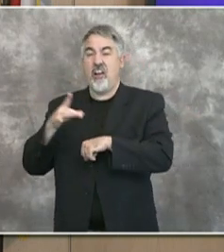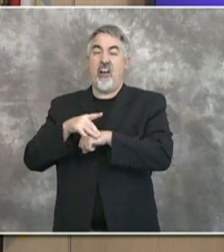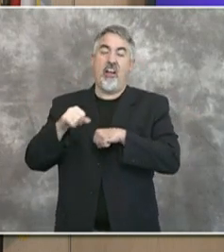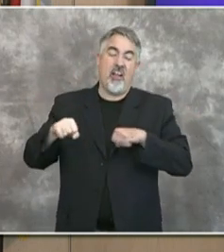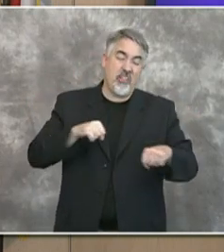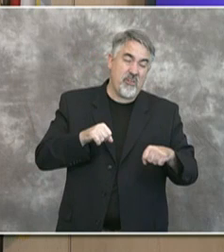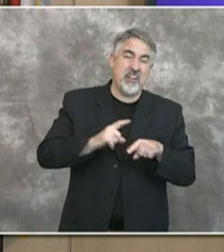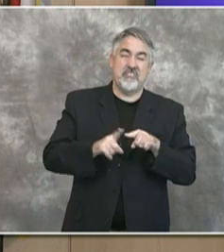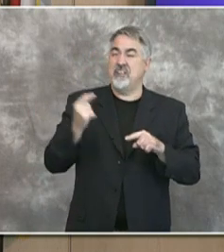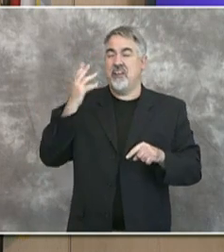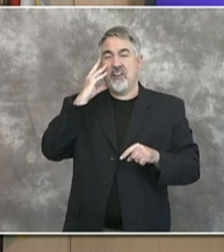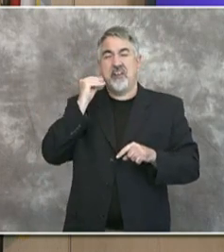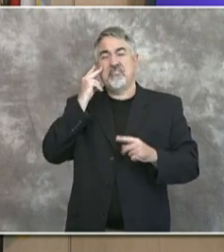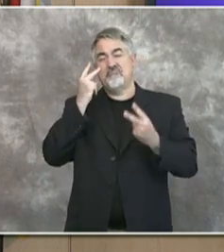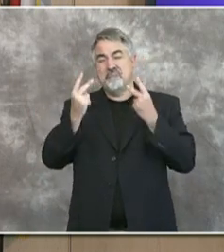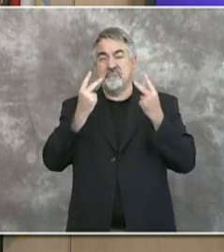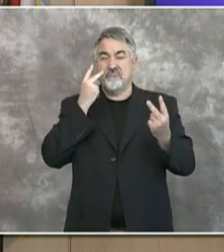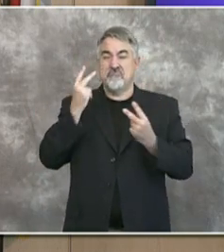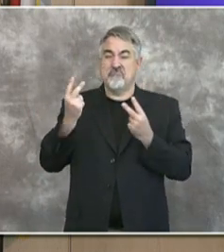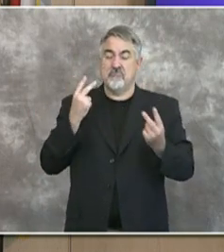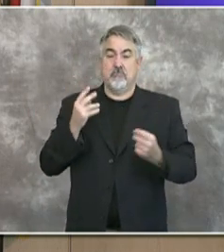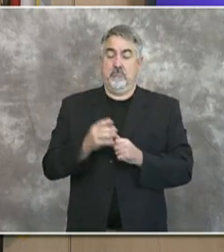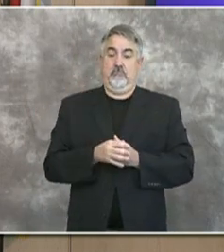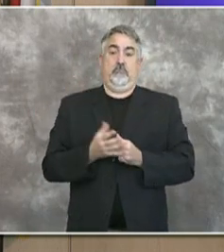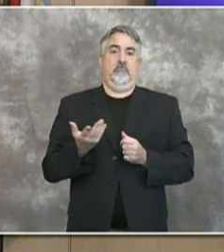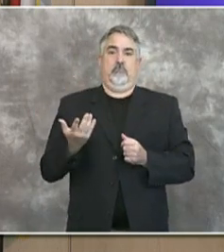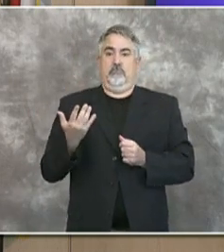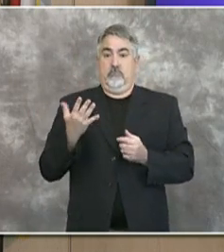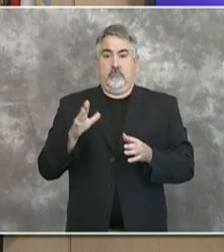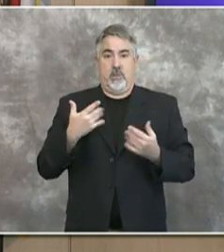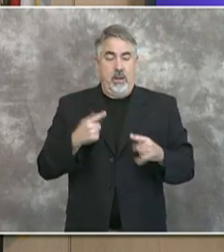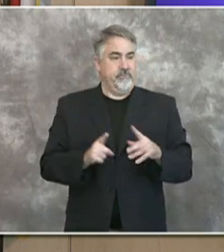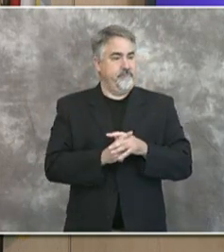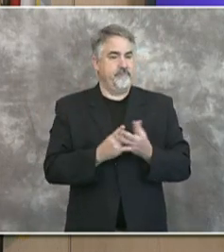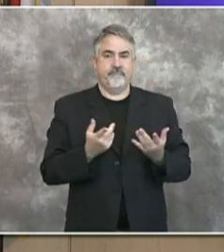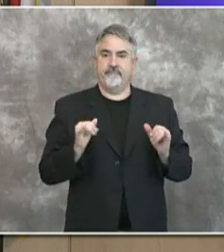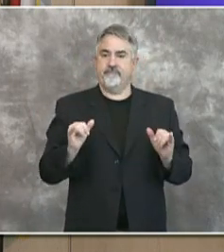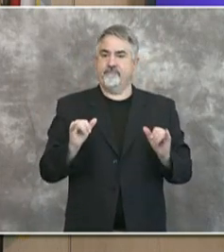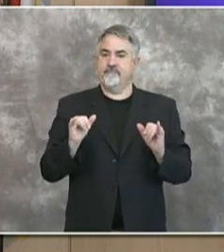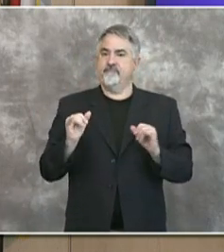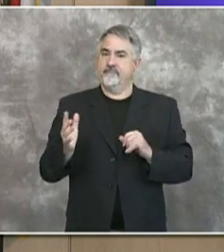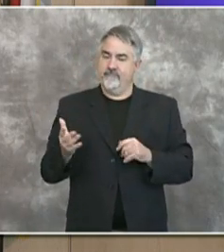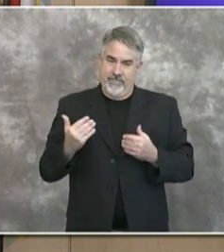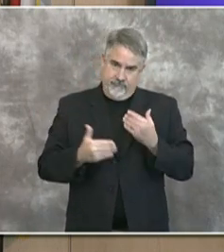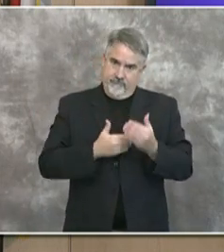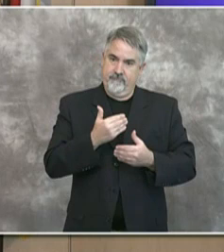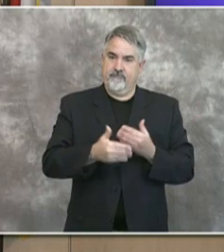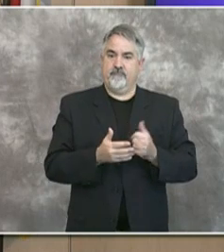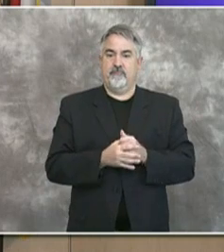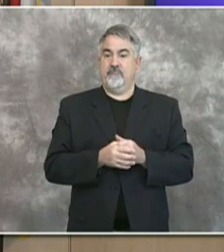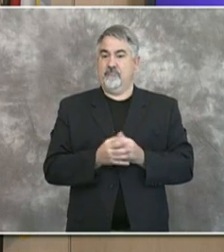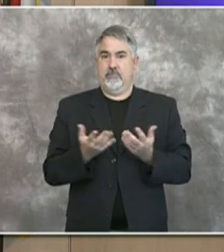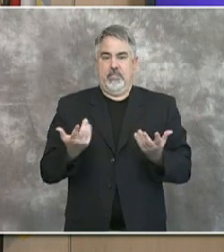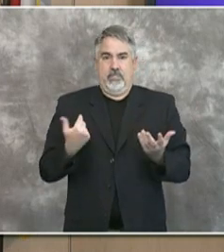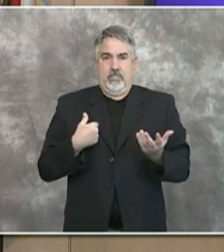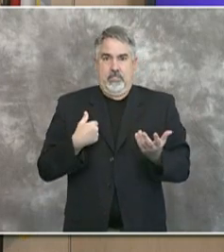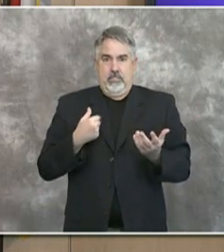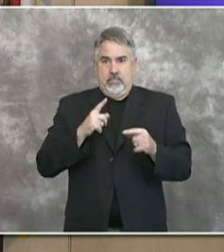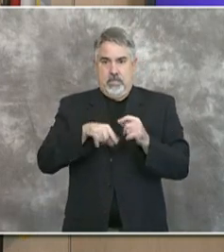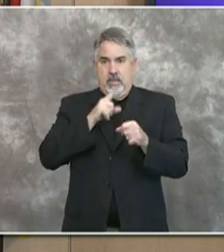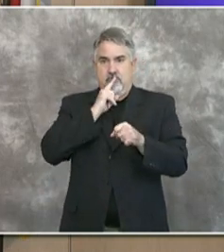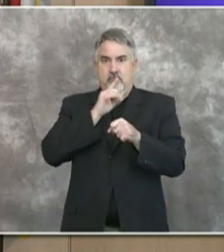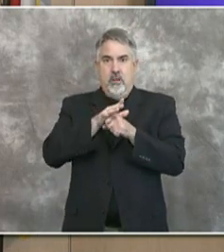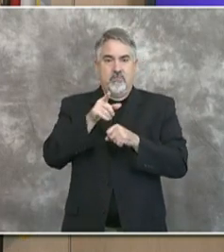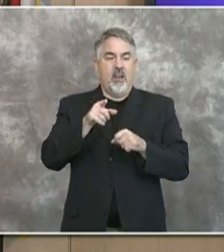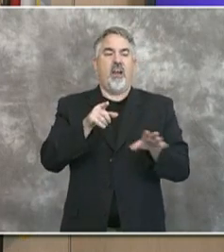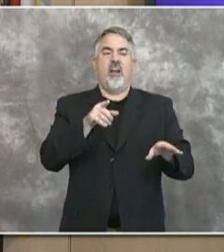Those moments of crisis eventually came and went. I cannot promise you this will end soon, but I can say